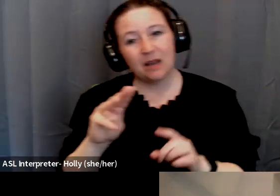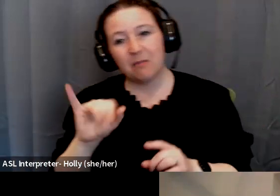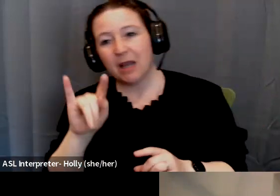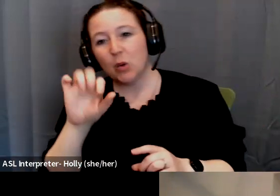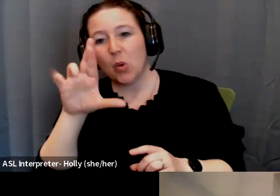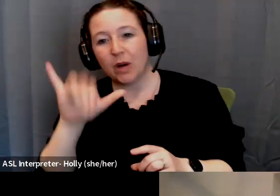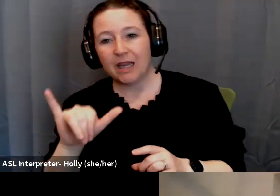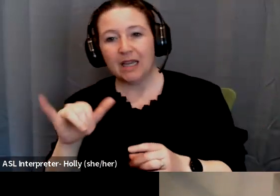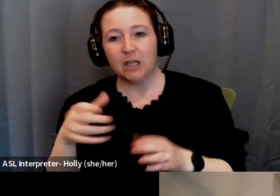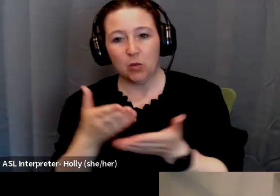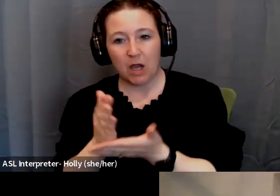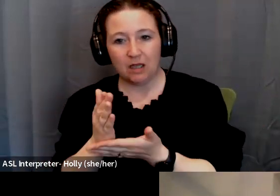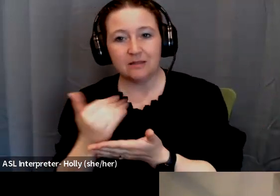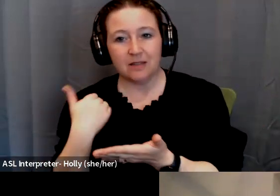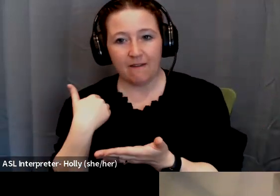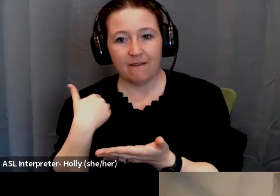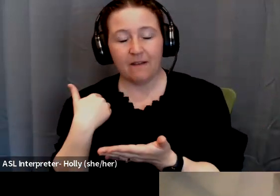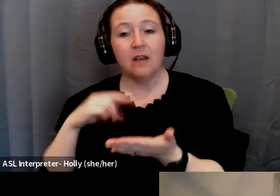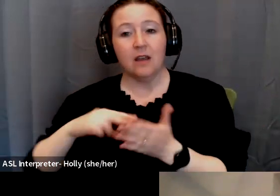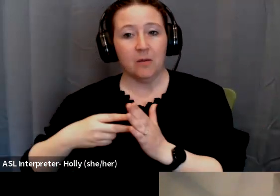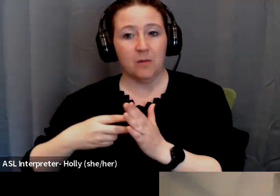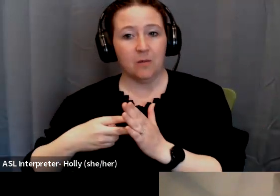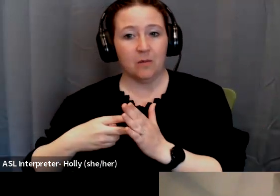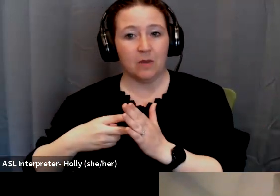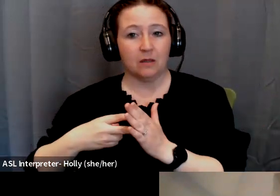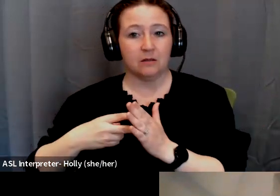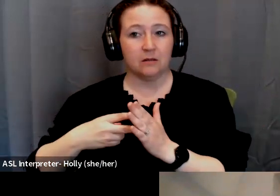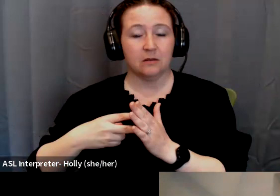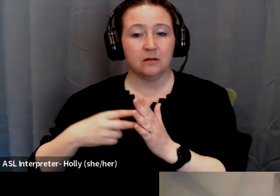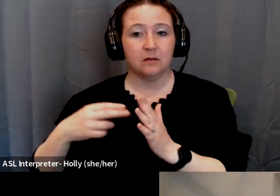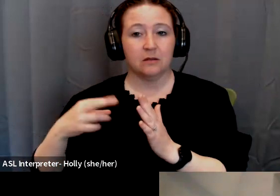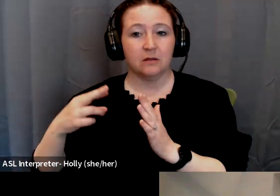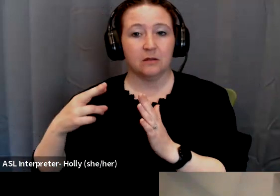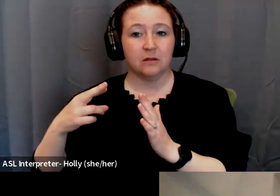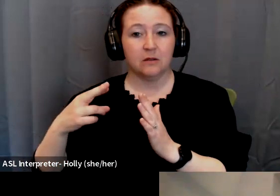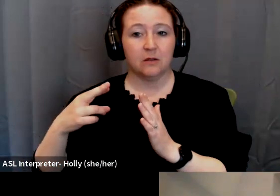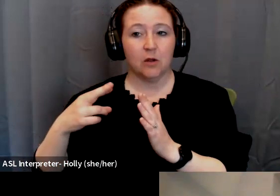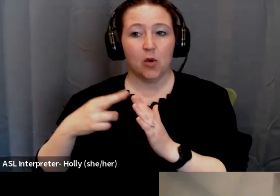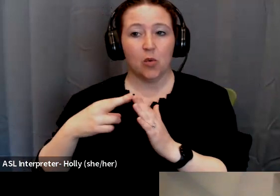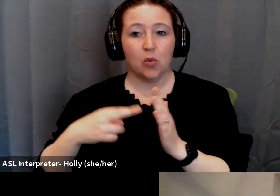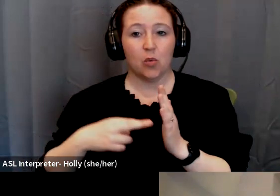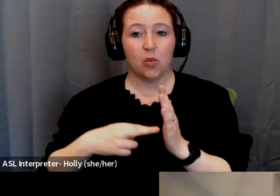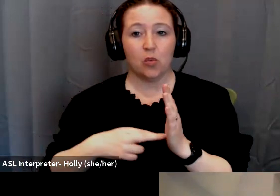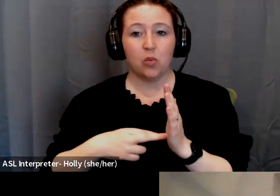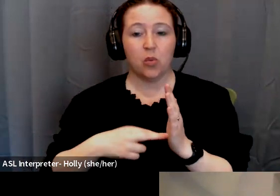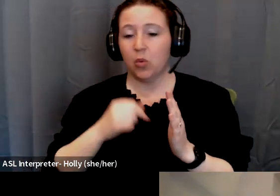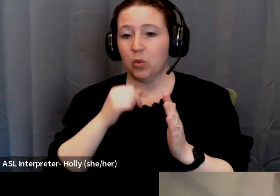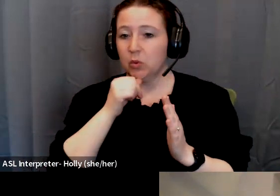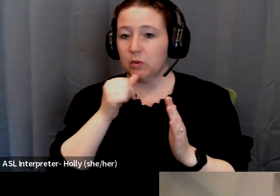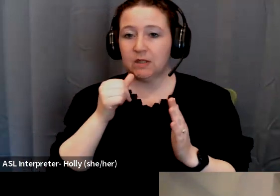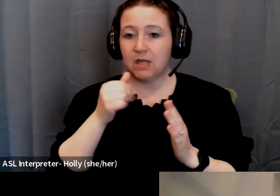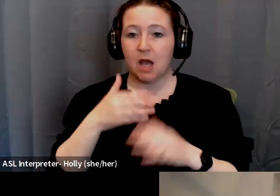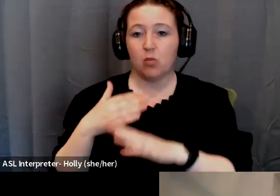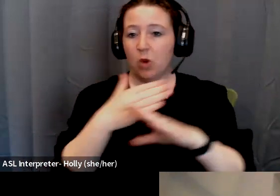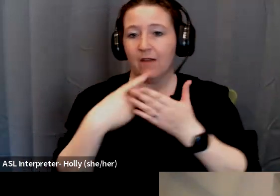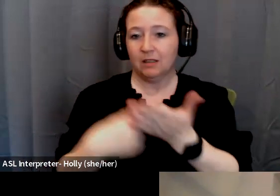it's harder under the rules to shut off discussion. Why? Because we don't